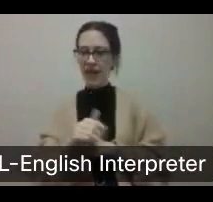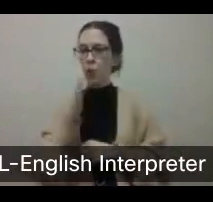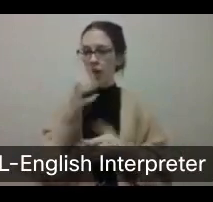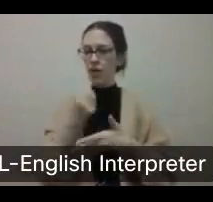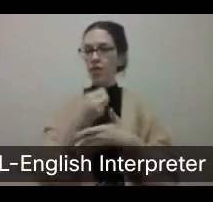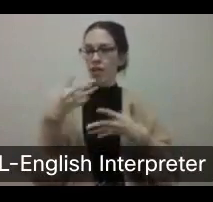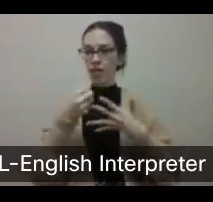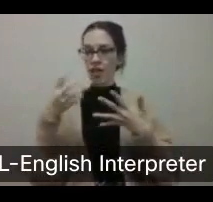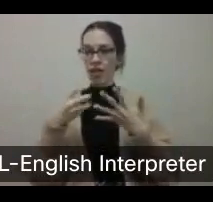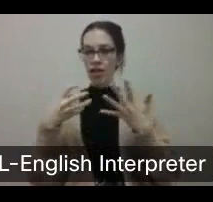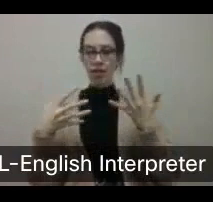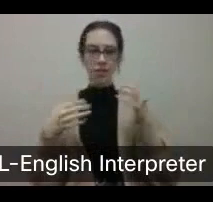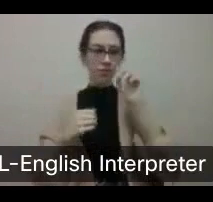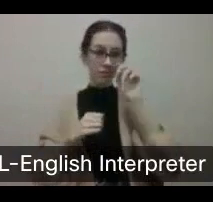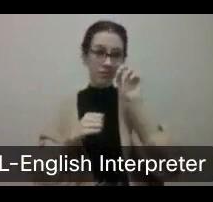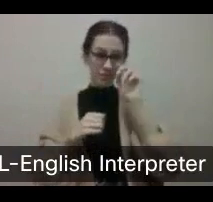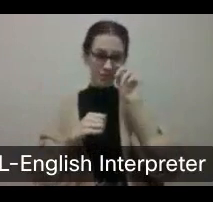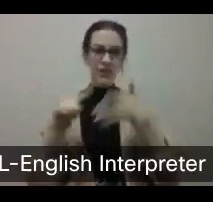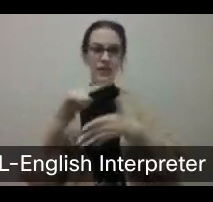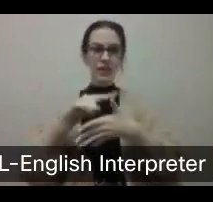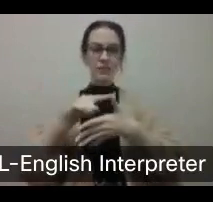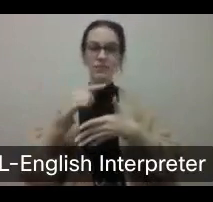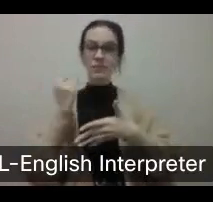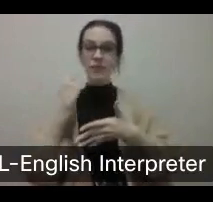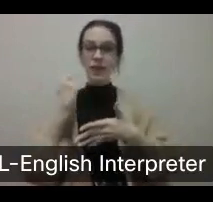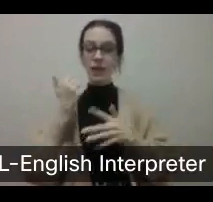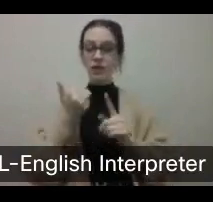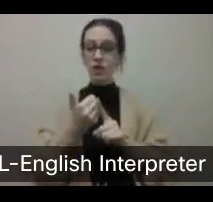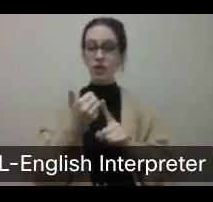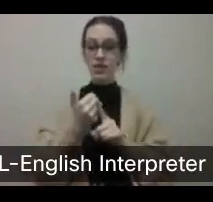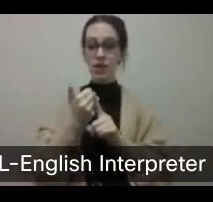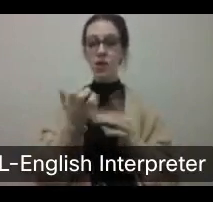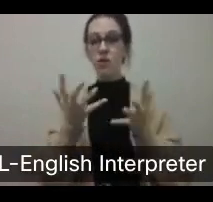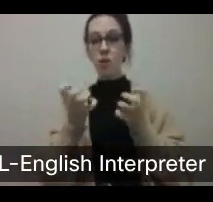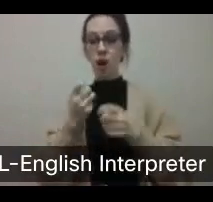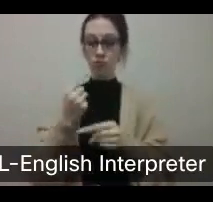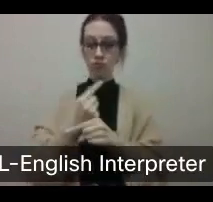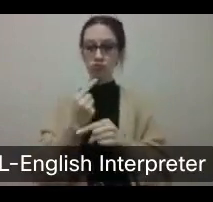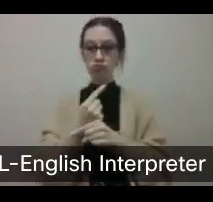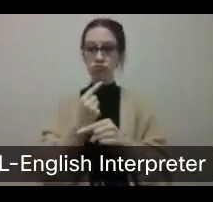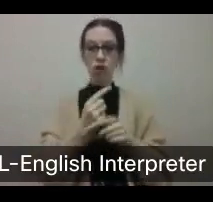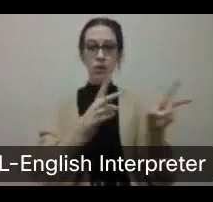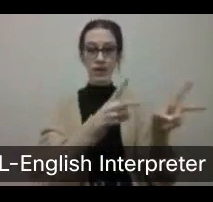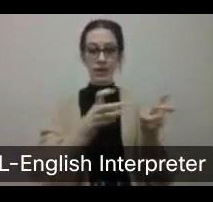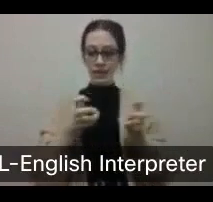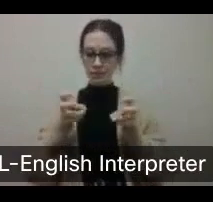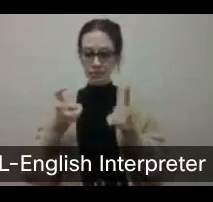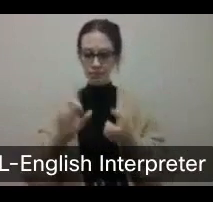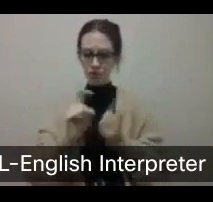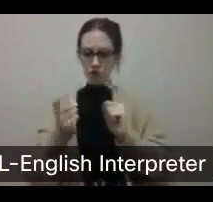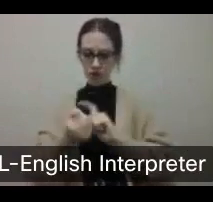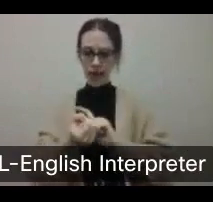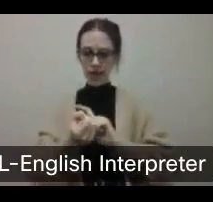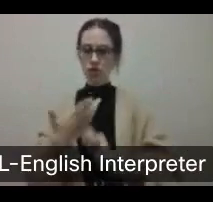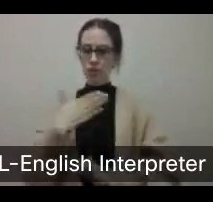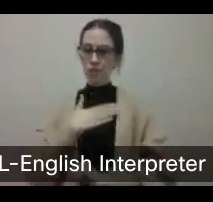So first of all, if you are going to accurately state someone else's ideas in your own words, you must understand what